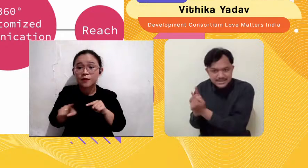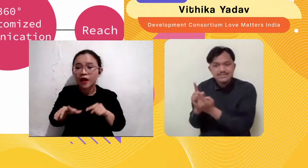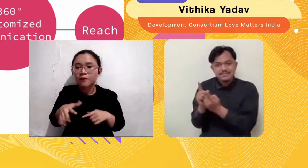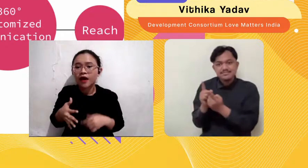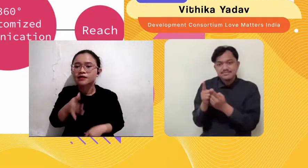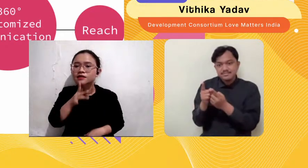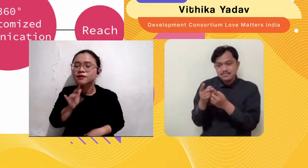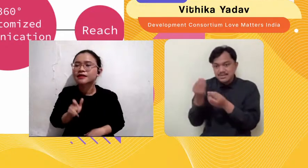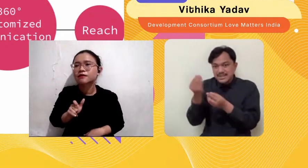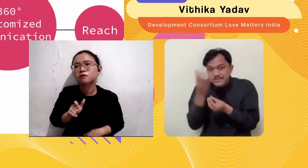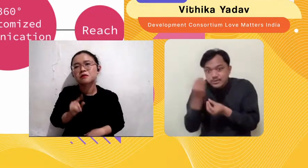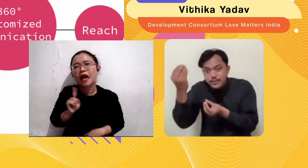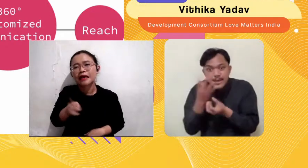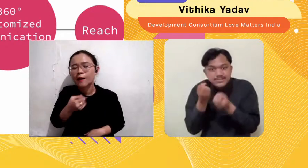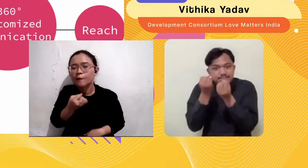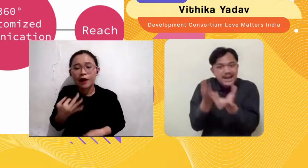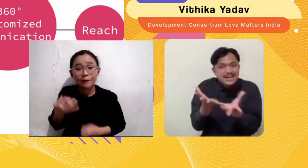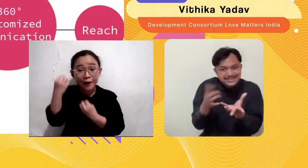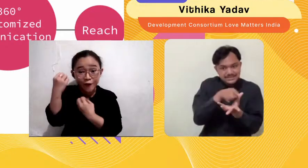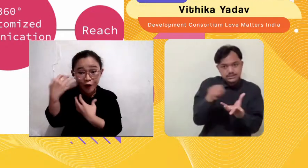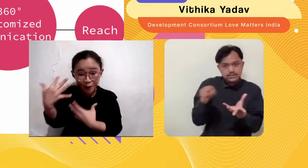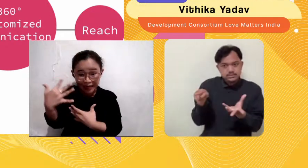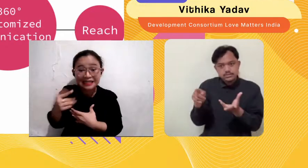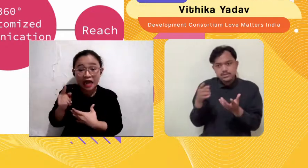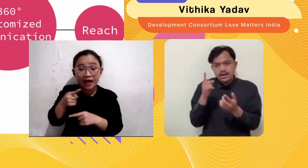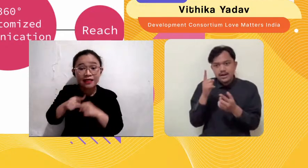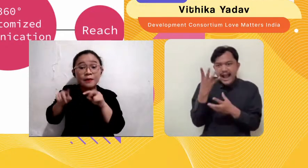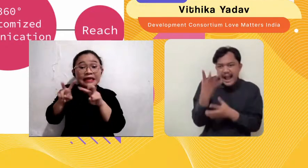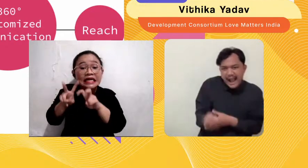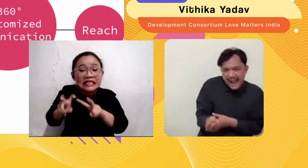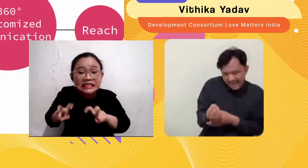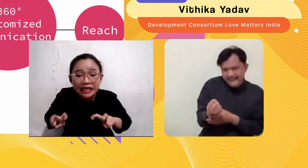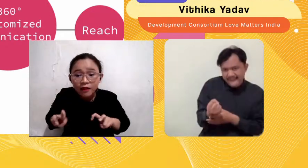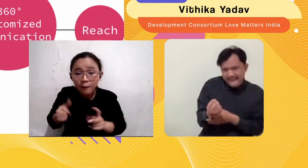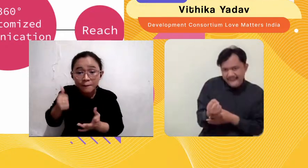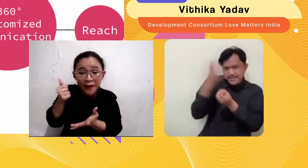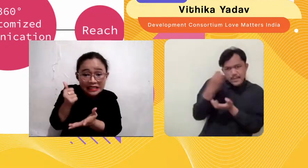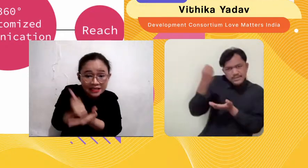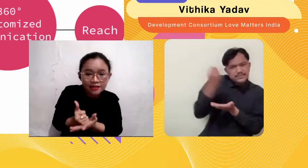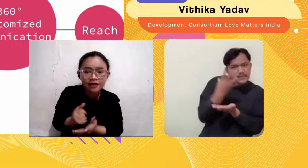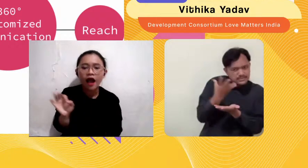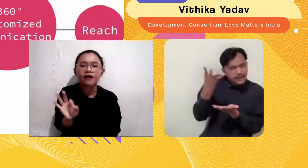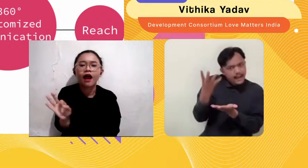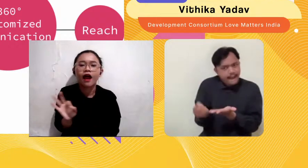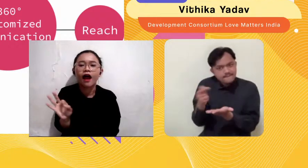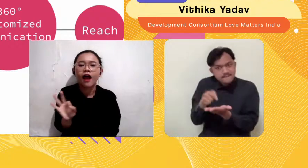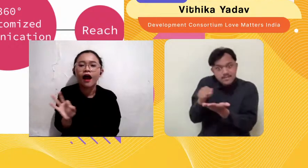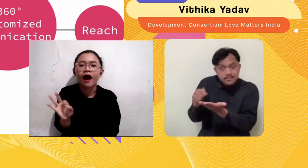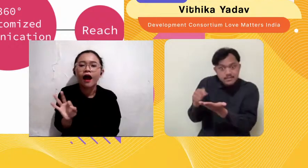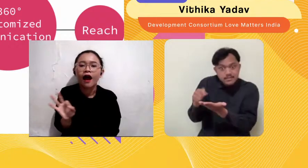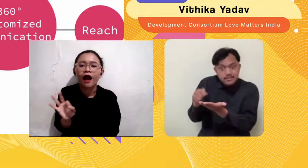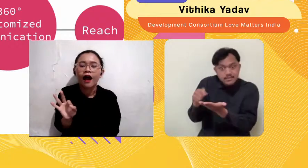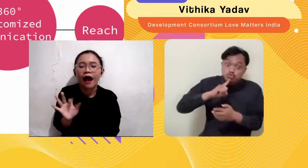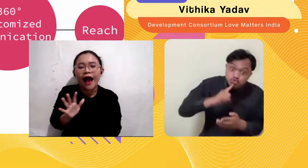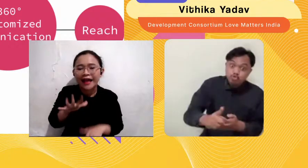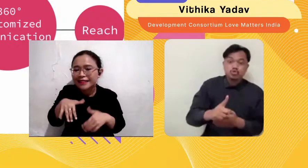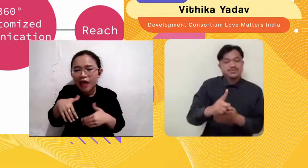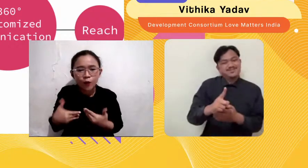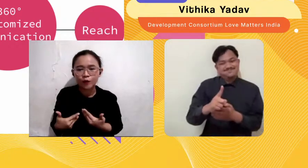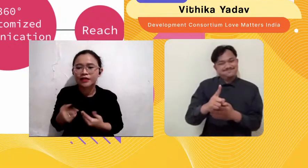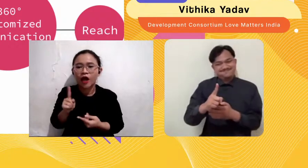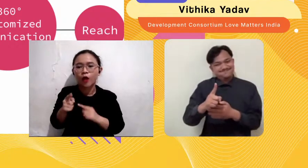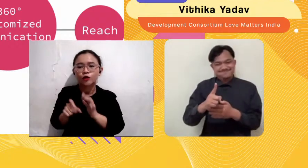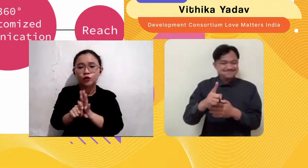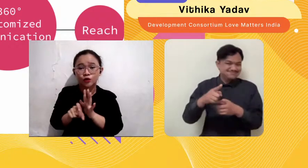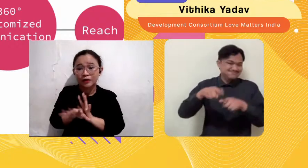researched, or is evidence based? What are the communication channels and the kind of communication? Is it fear